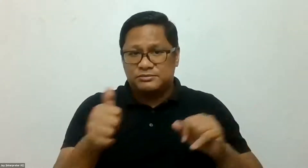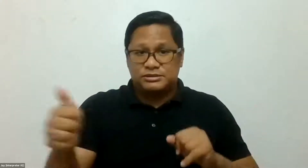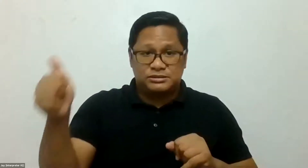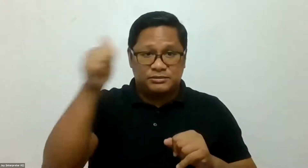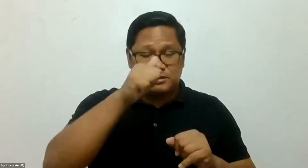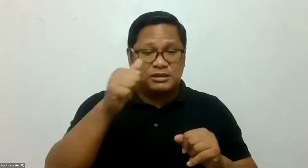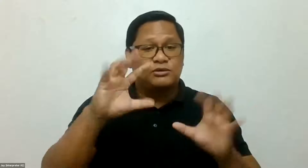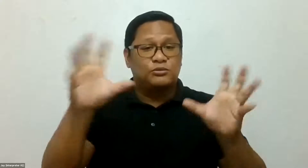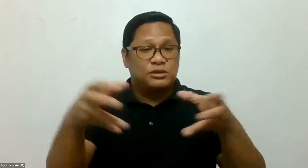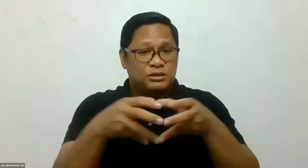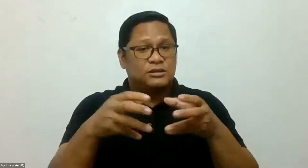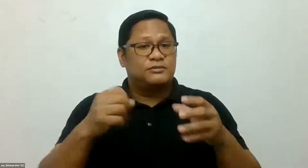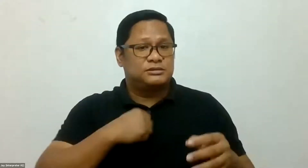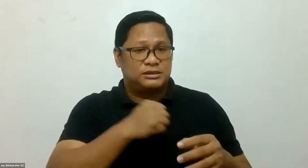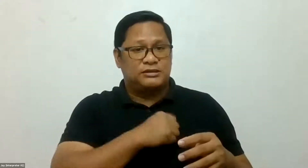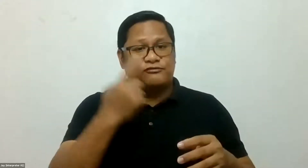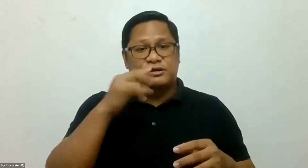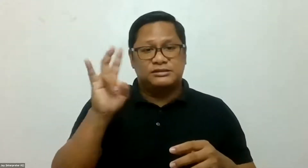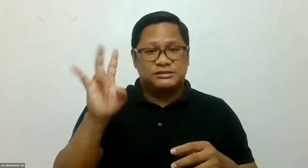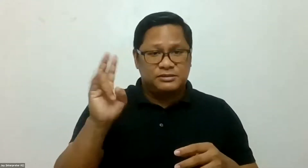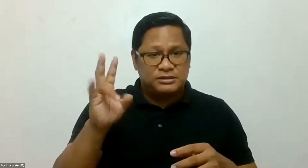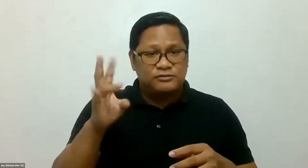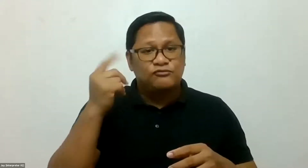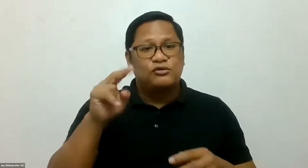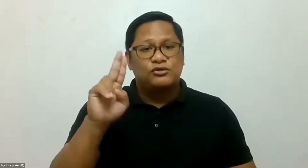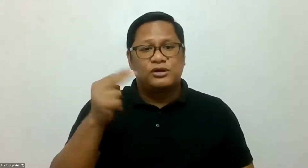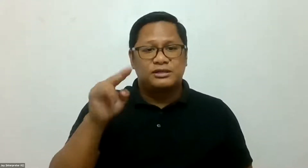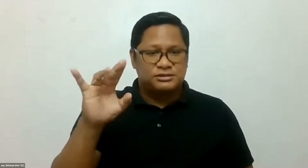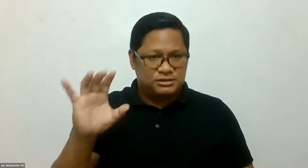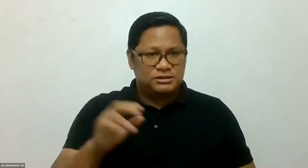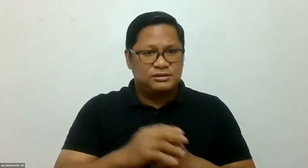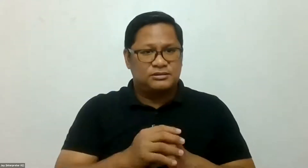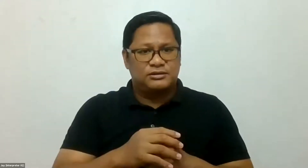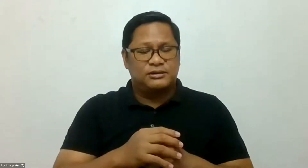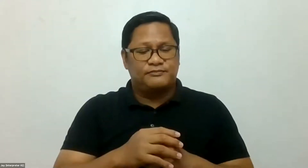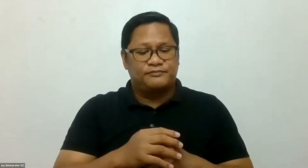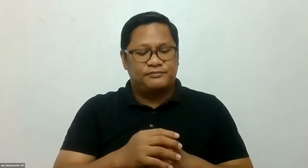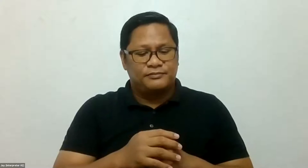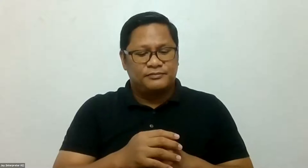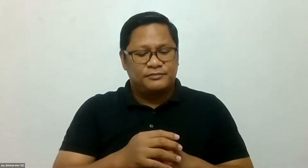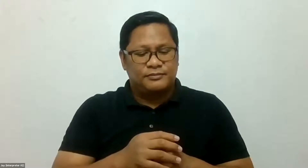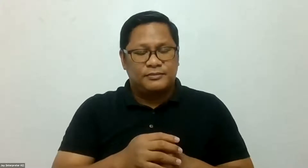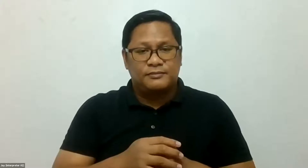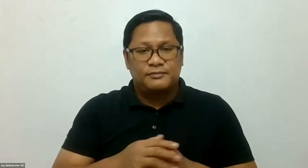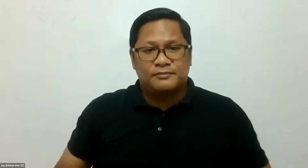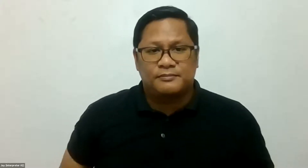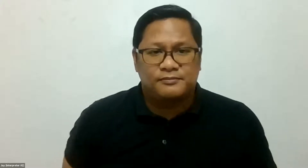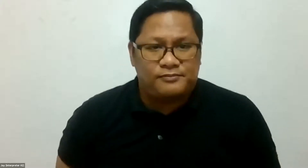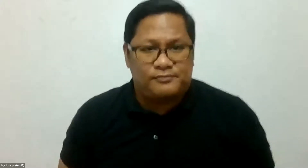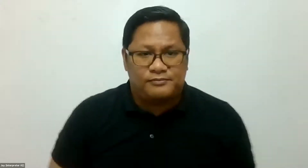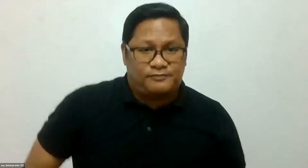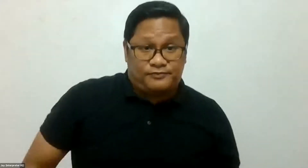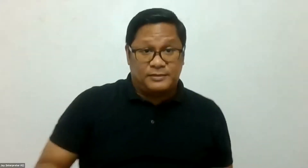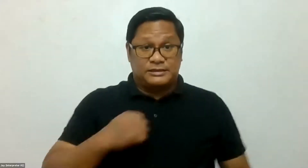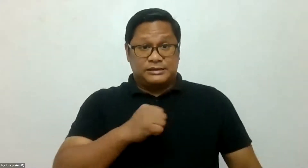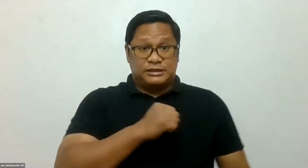Senate during the 17th Congress when both the UHC and cancer bill were passed. Senator